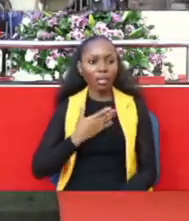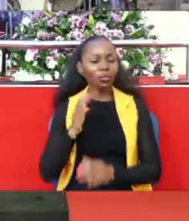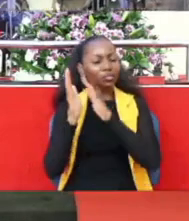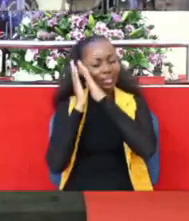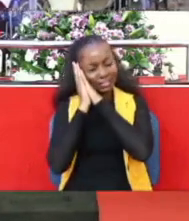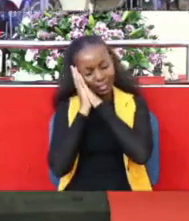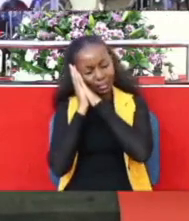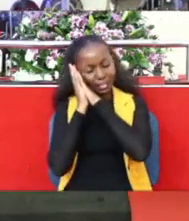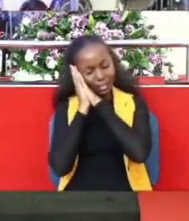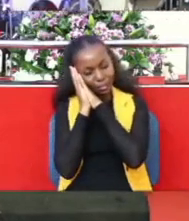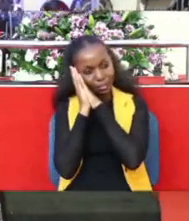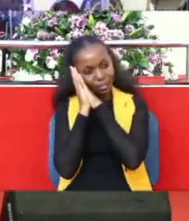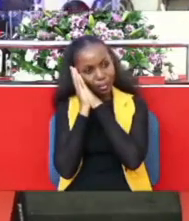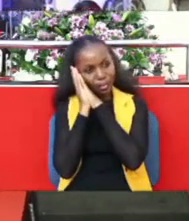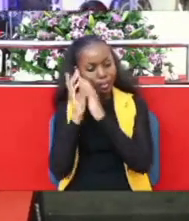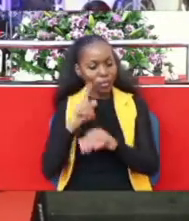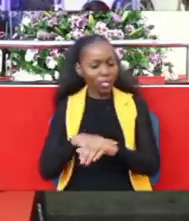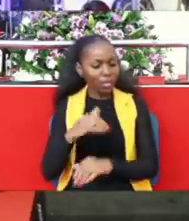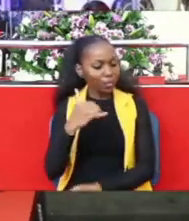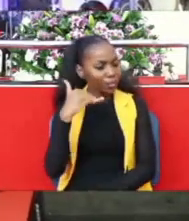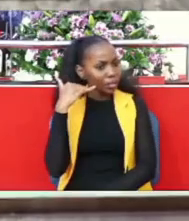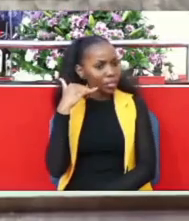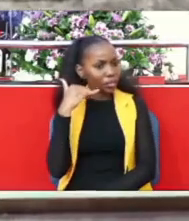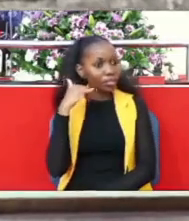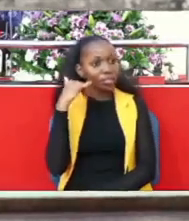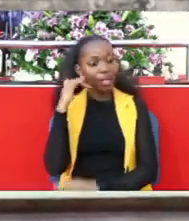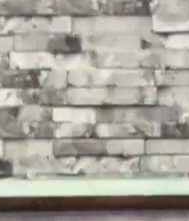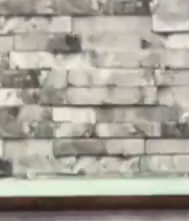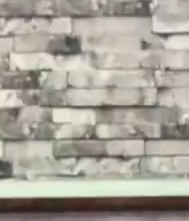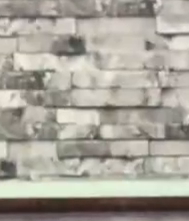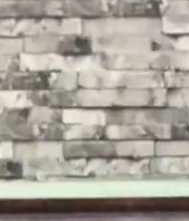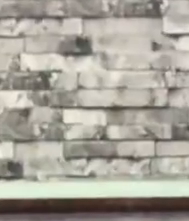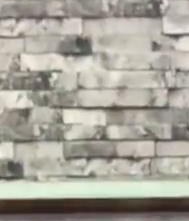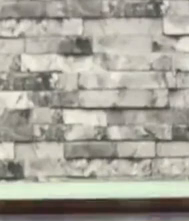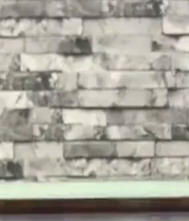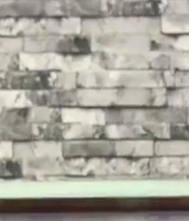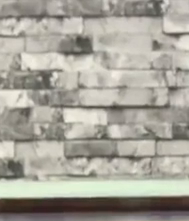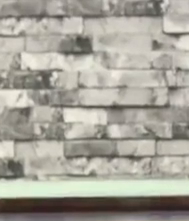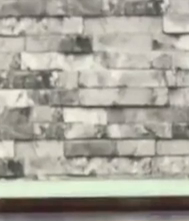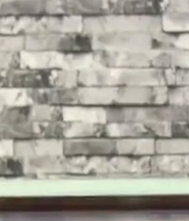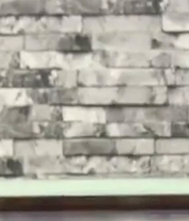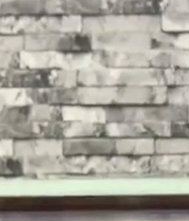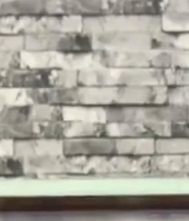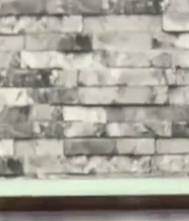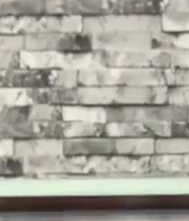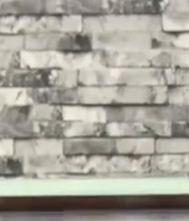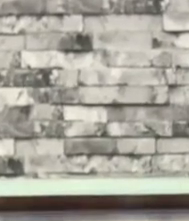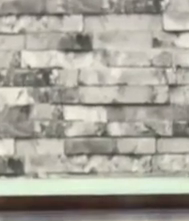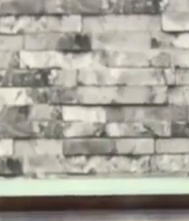So nilipochukua simu nikasema hello. Unajua simu za wachungaji most of the times zinakuwaga on so that mshirika